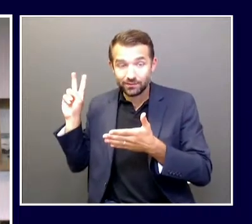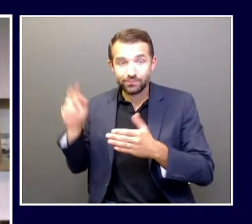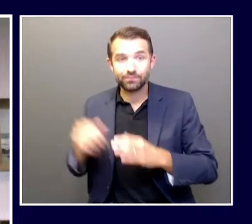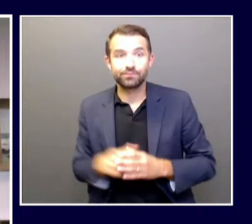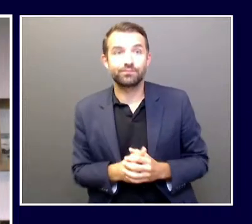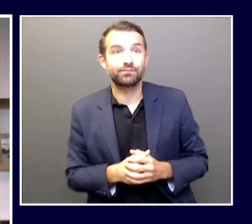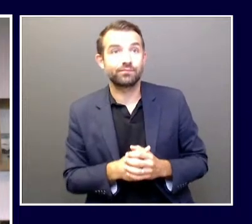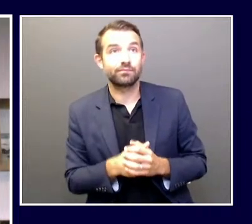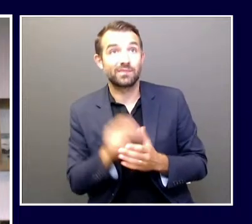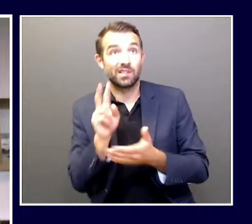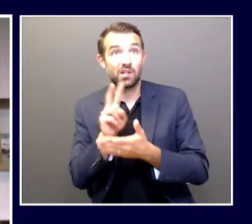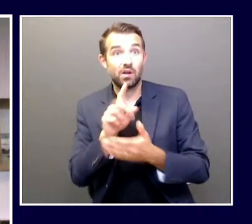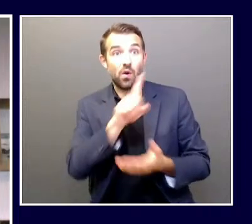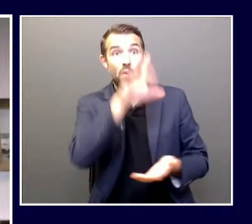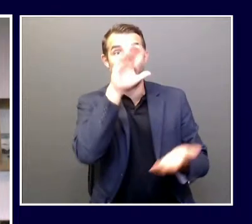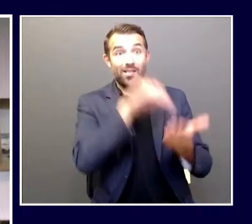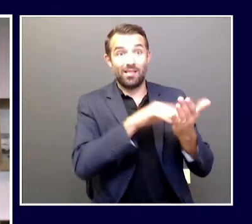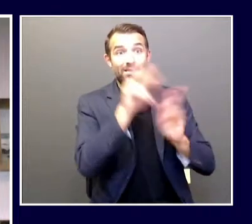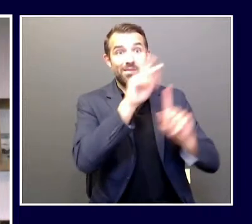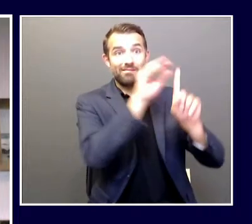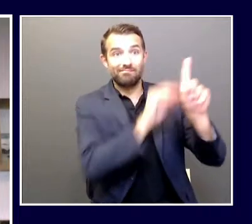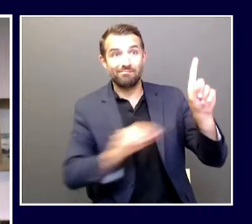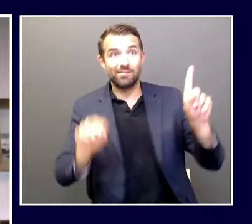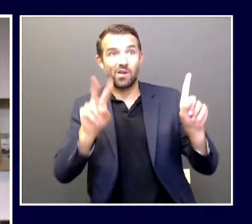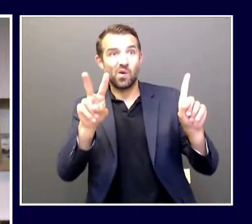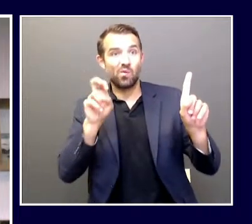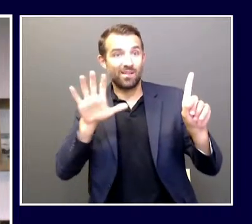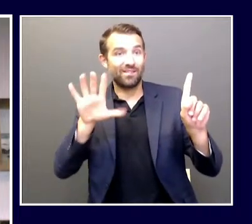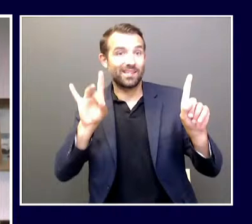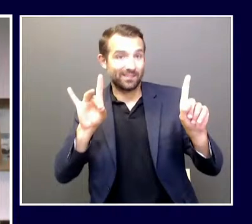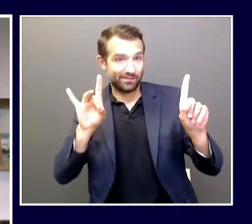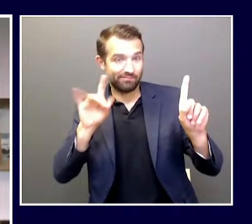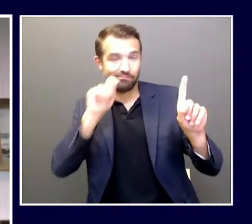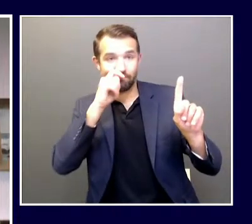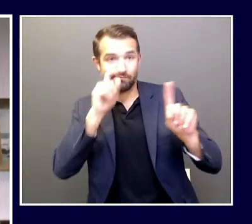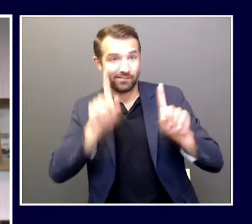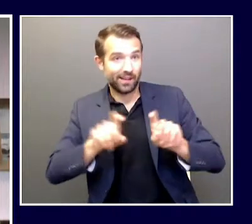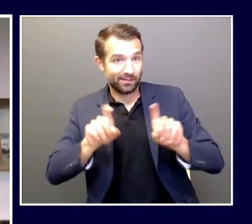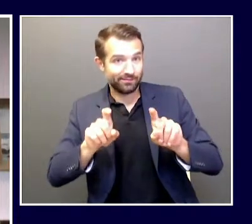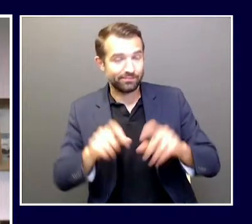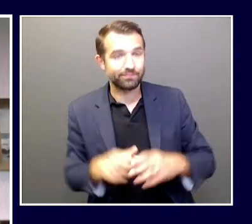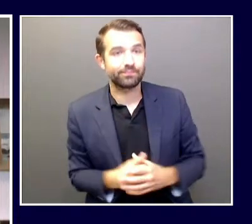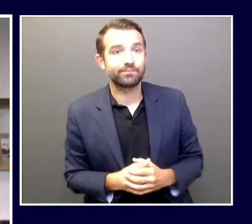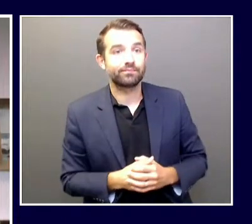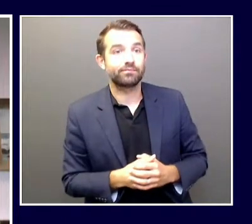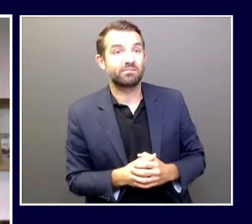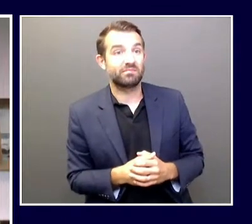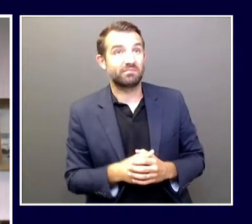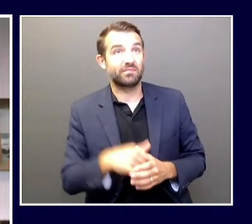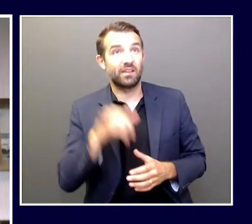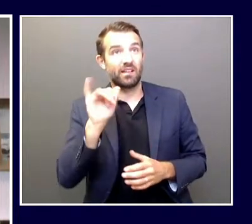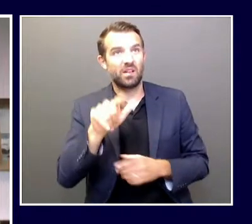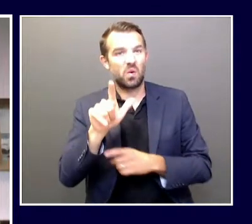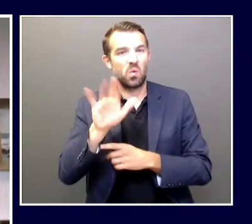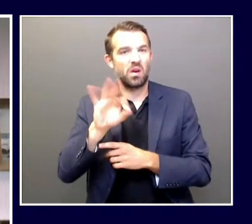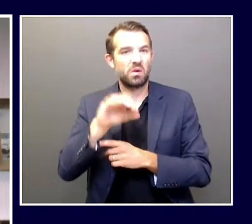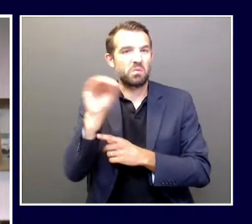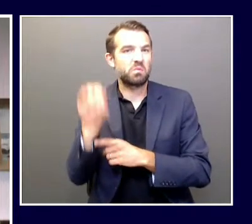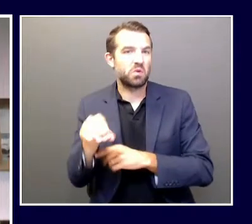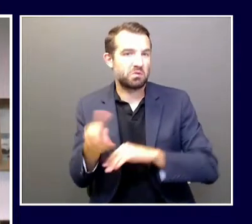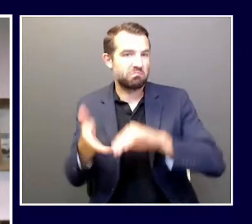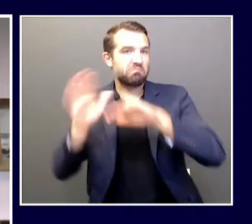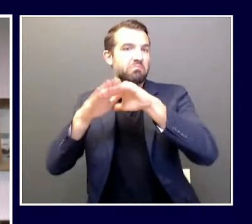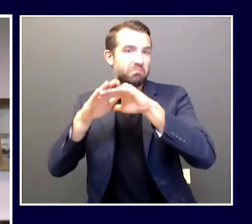per 100,000. This represents a 29% increase in the number of PCR tests that are being done in